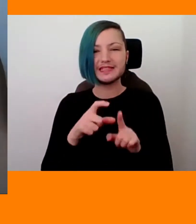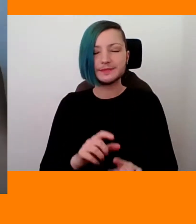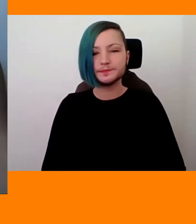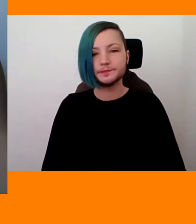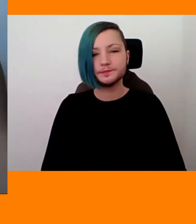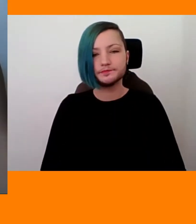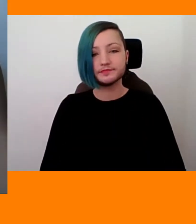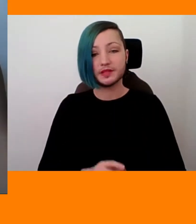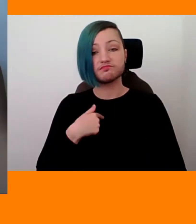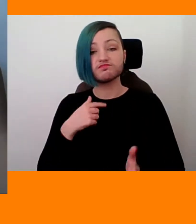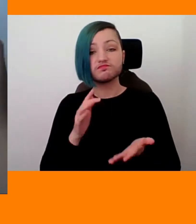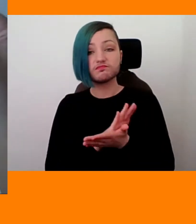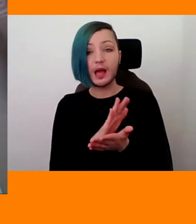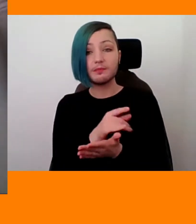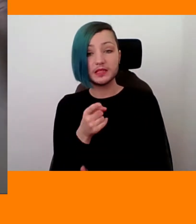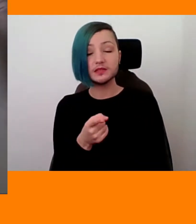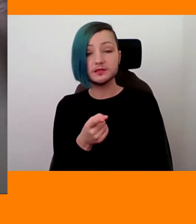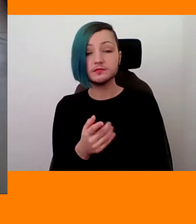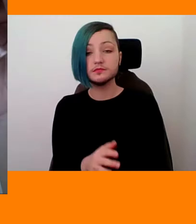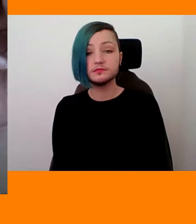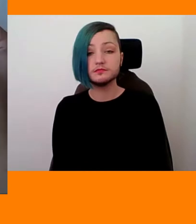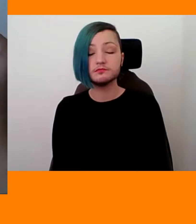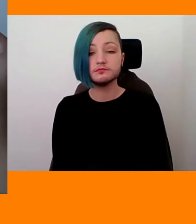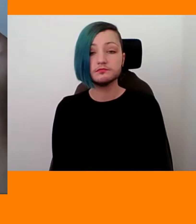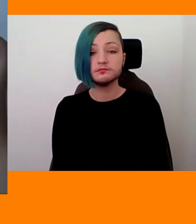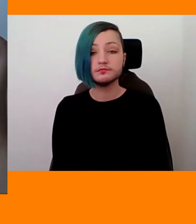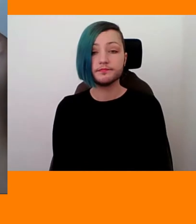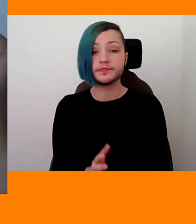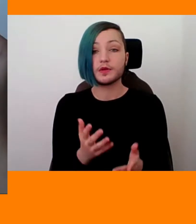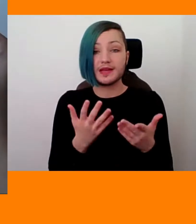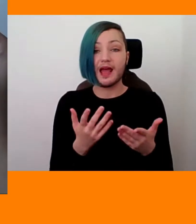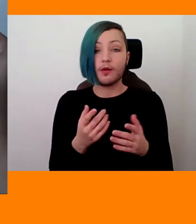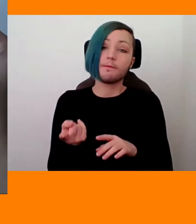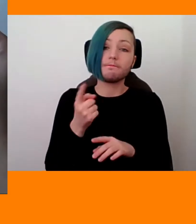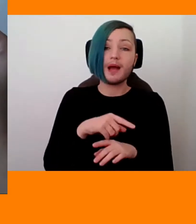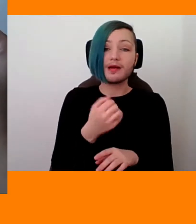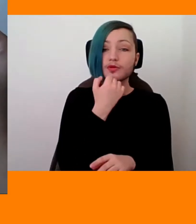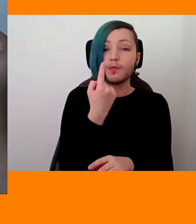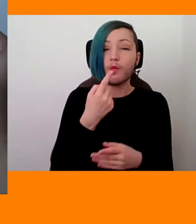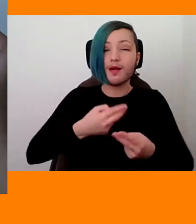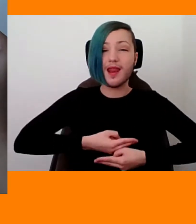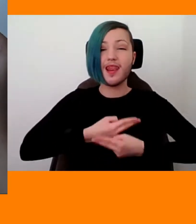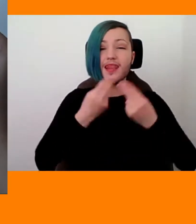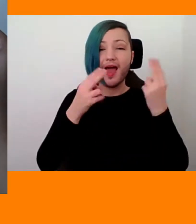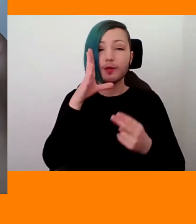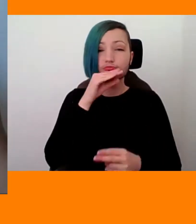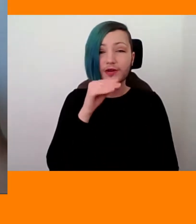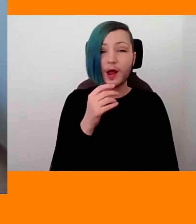So I'm quite happy with how that looks now. So what I'm going to do is I'm going to go back to my lightest brown.